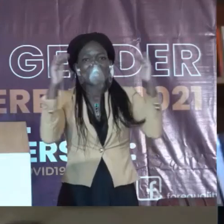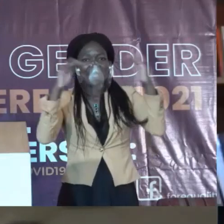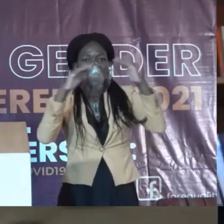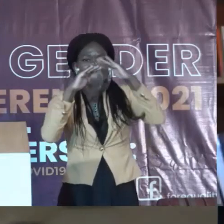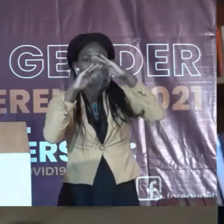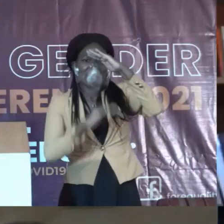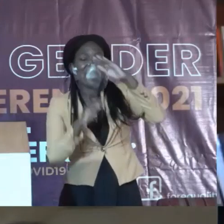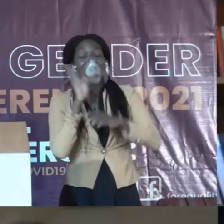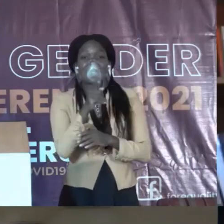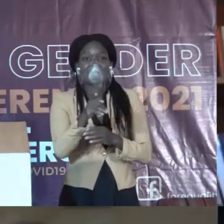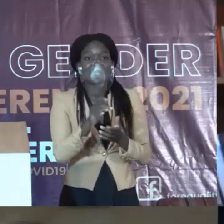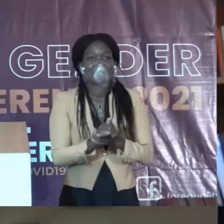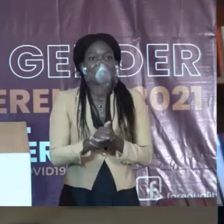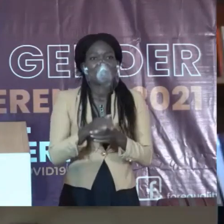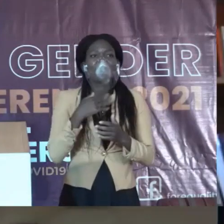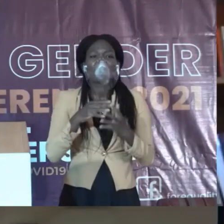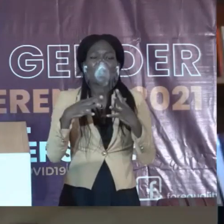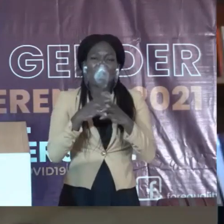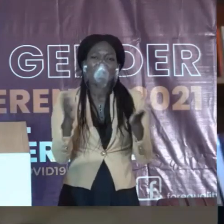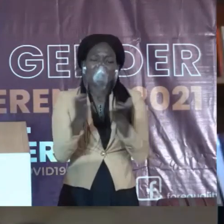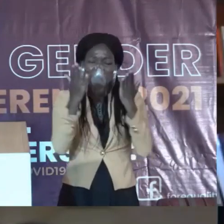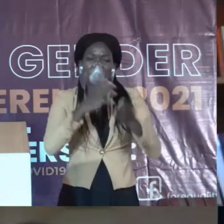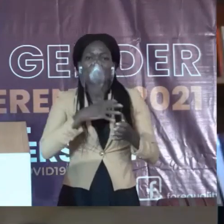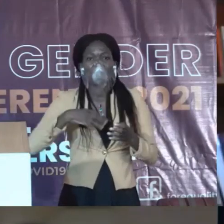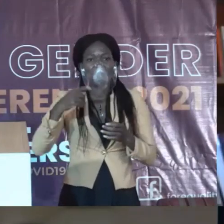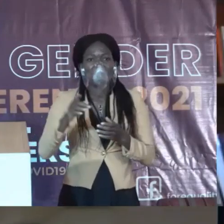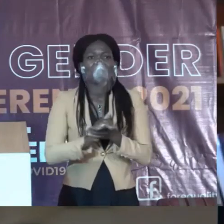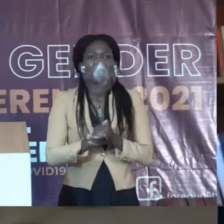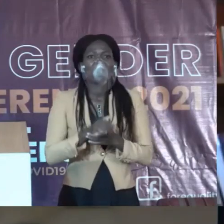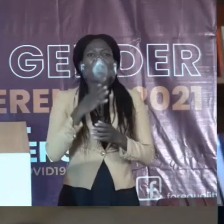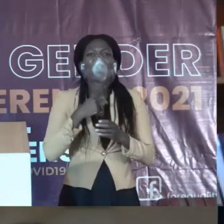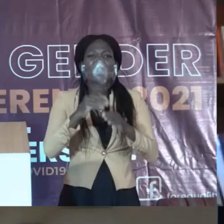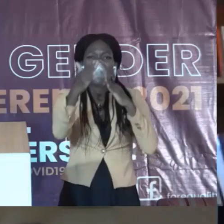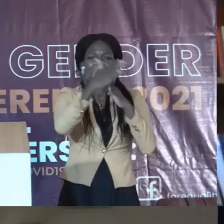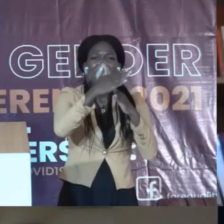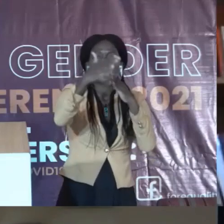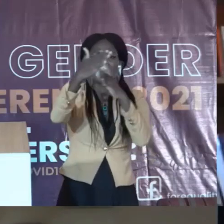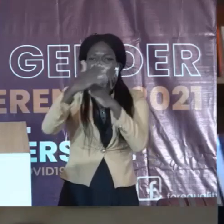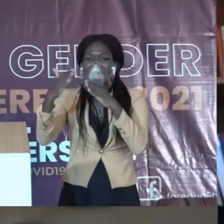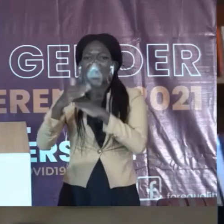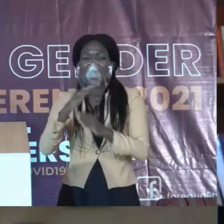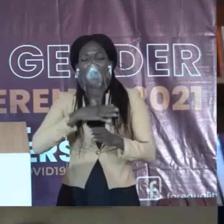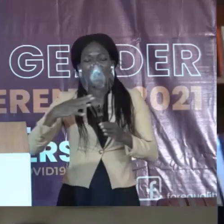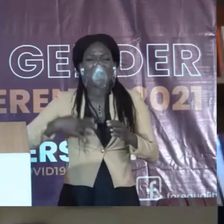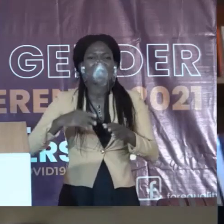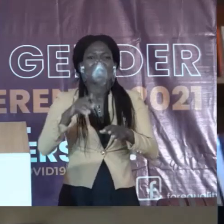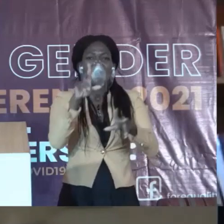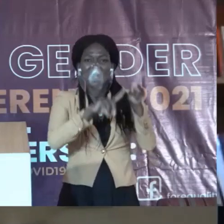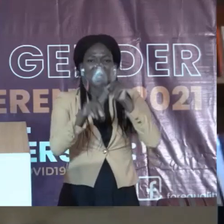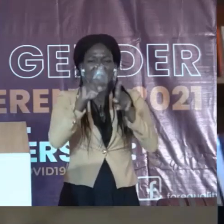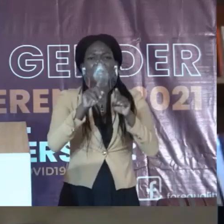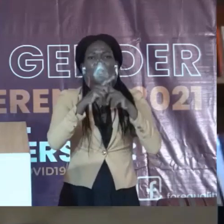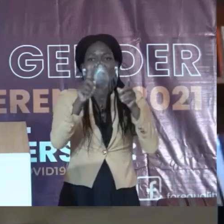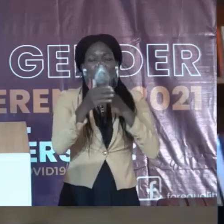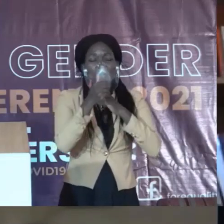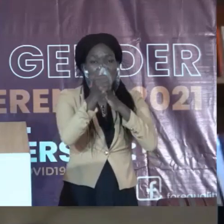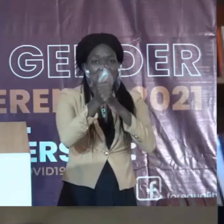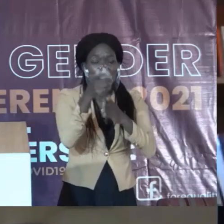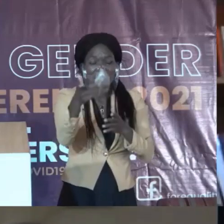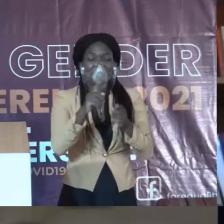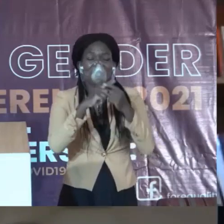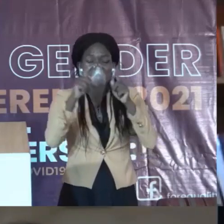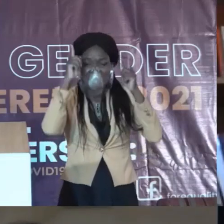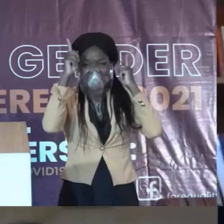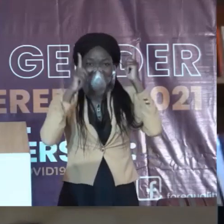really focus on removing the structural institutional barriers to women's participation in leadership and women's participation in decision